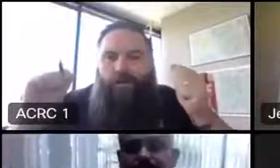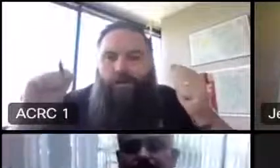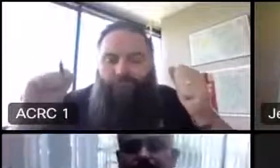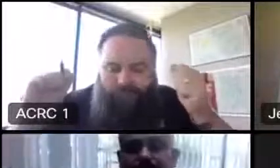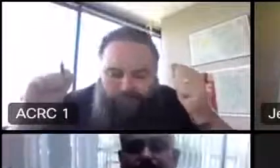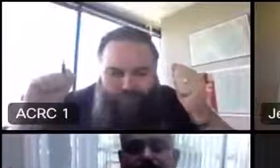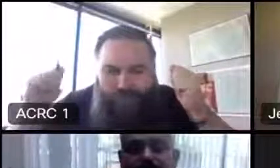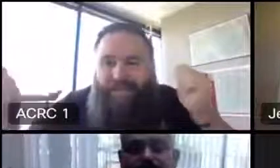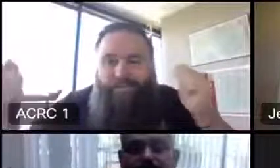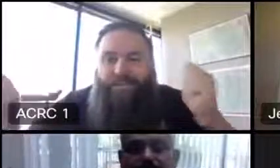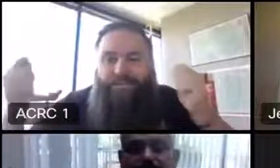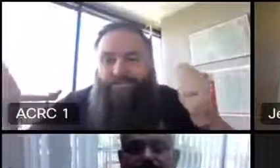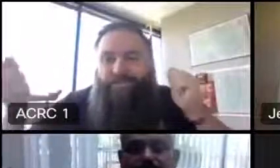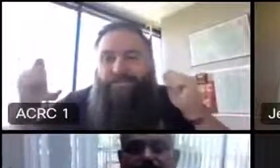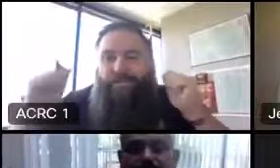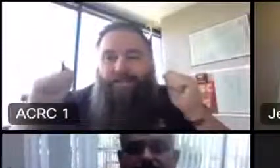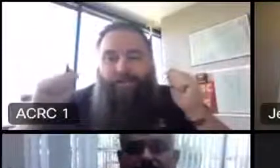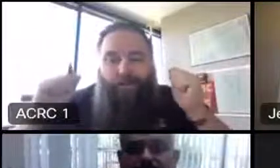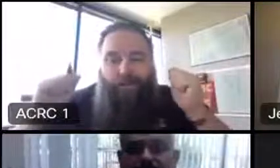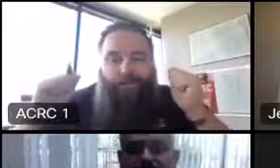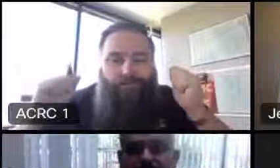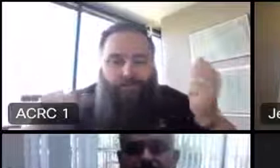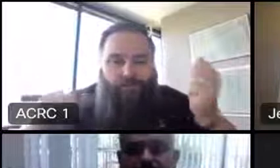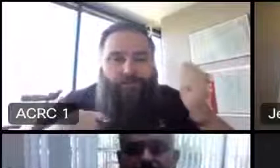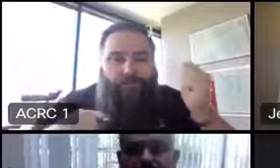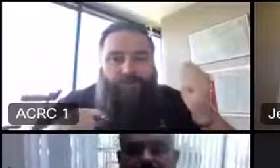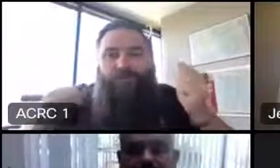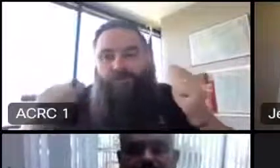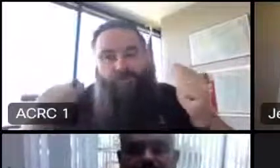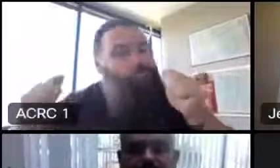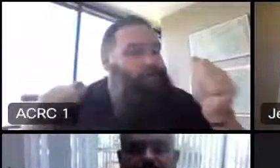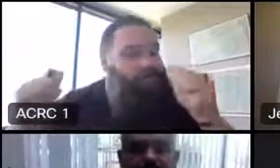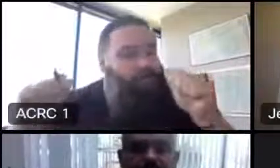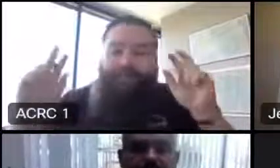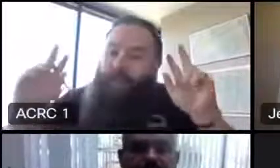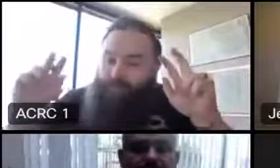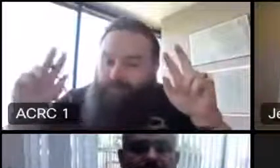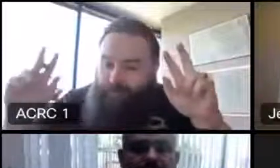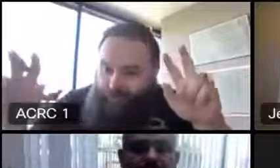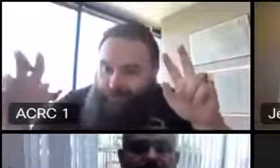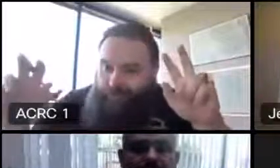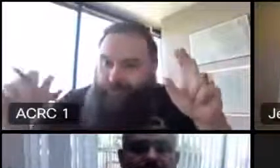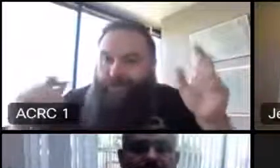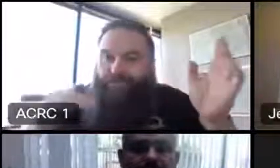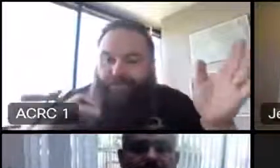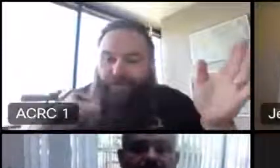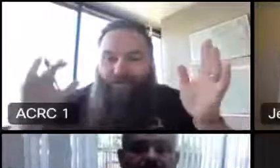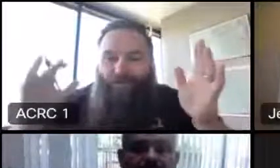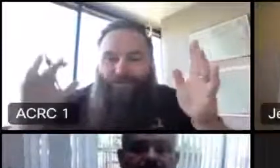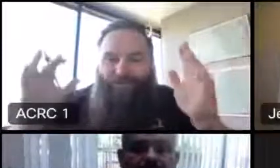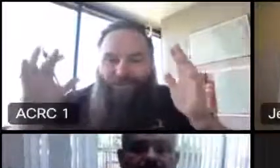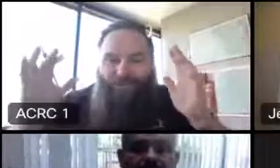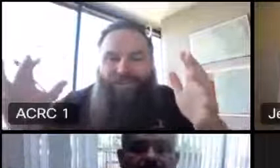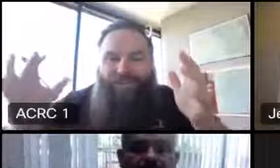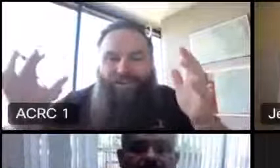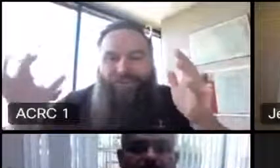to tailored day services for their service providers. So you may well see an adaptation of that as we look